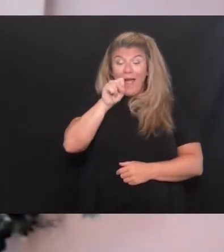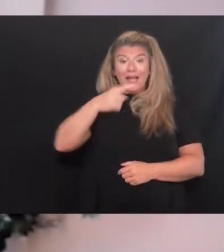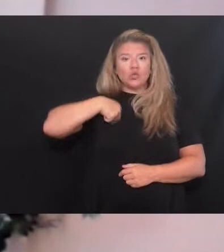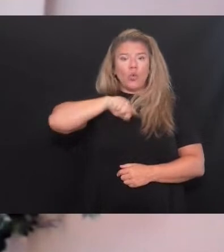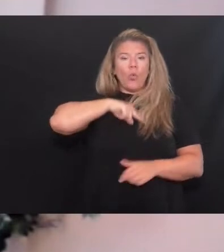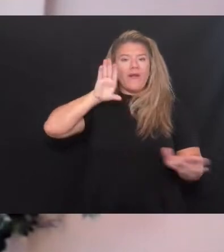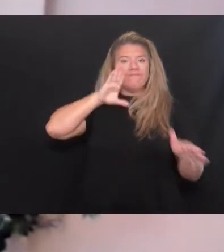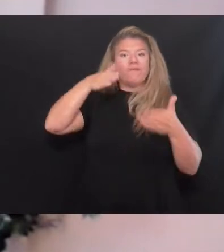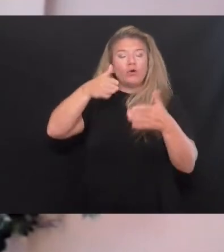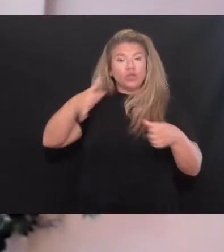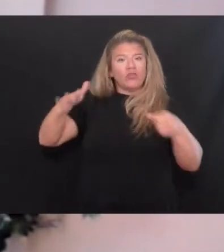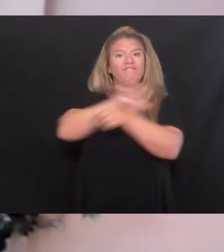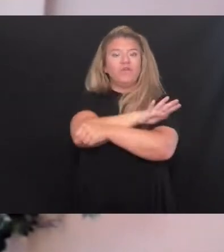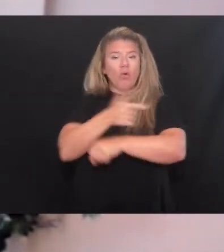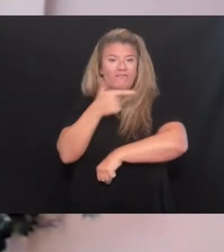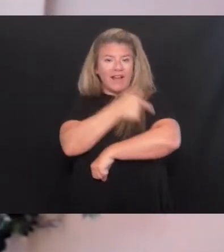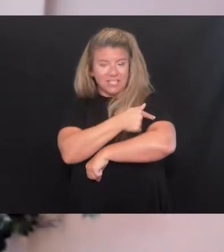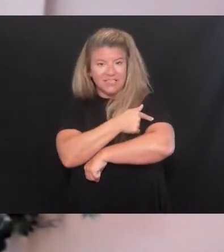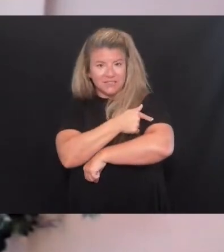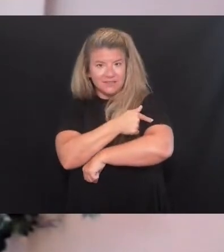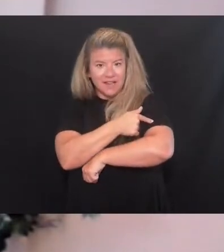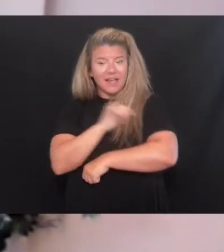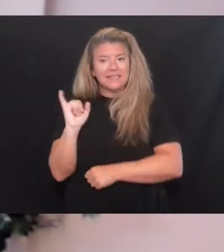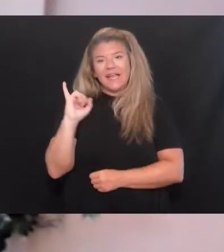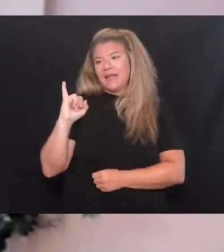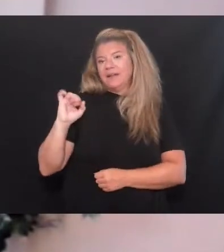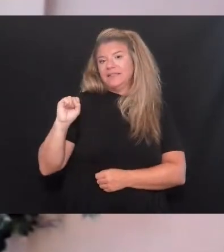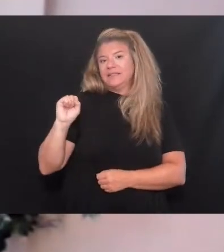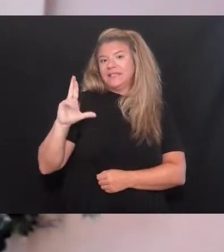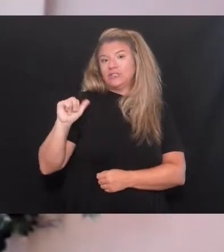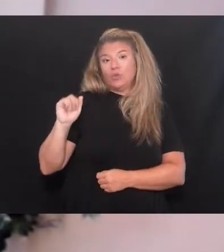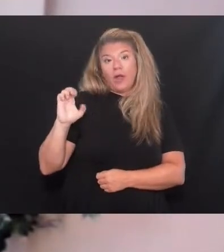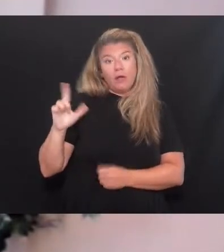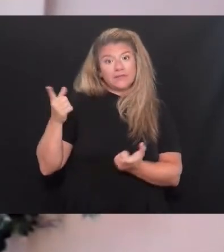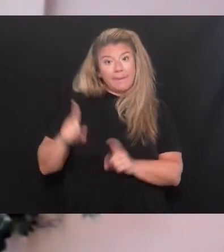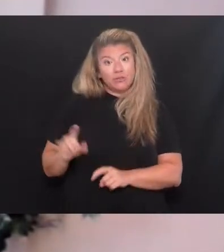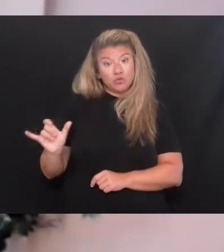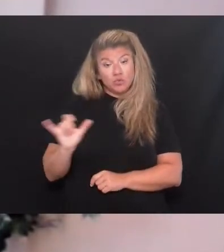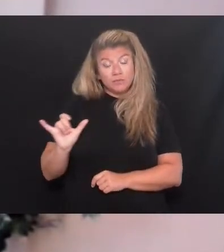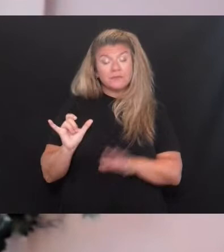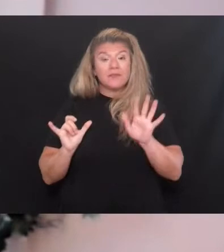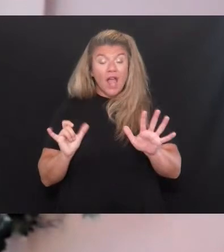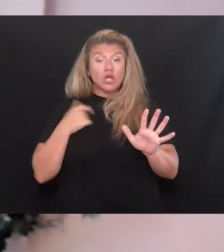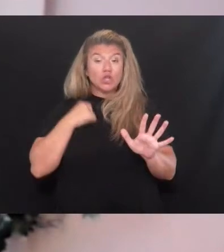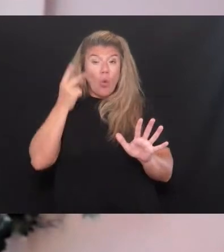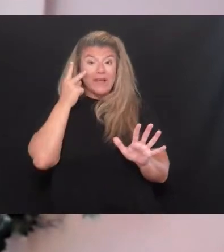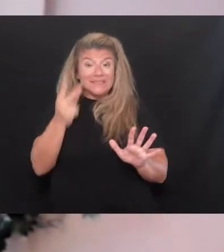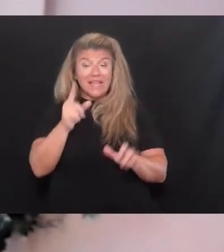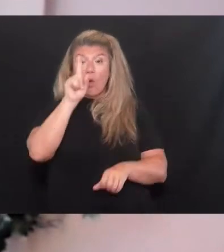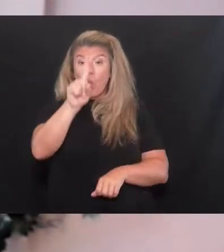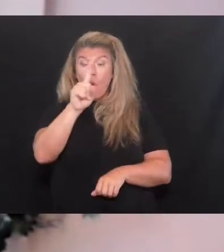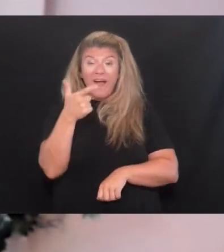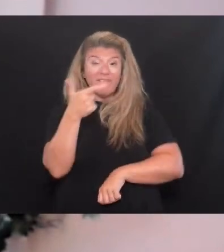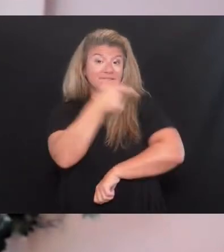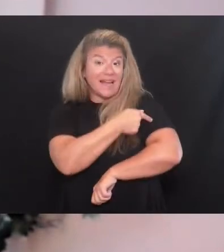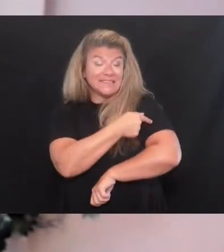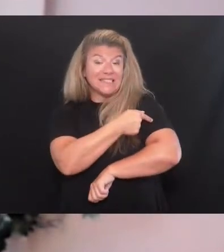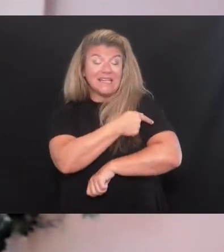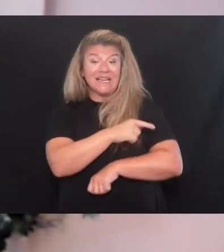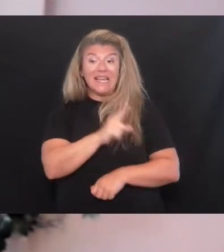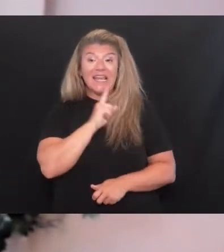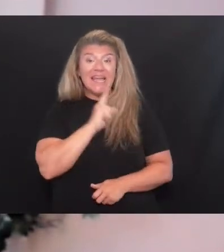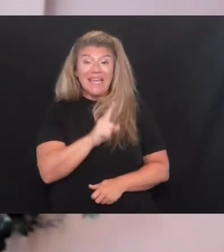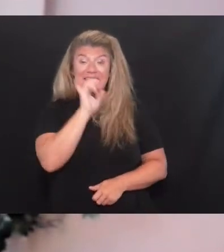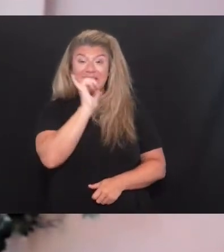what Israel has done in their country. And what we see is that one vaccine is not nearly